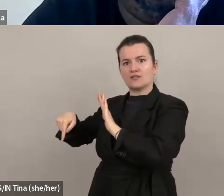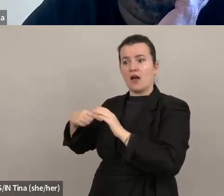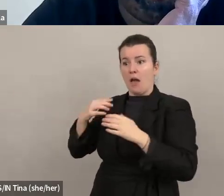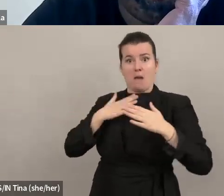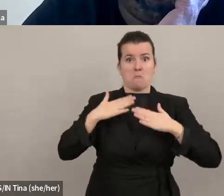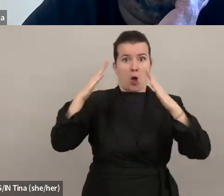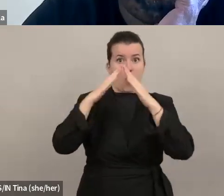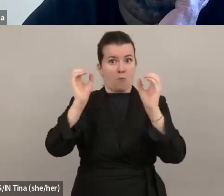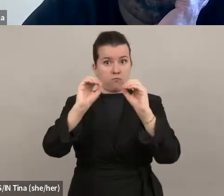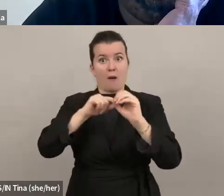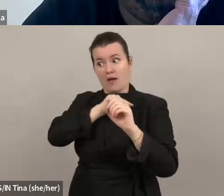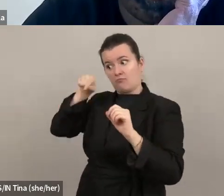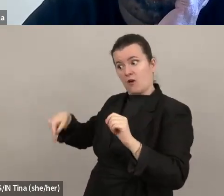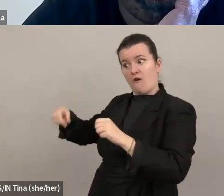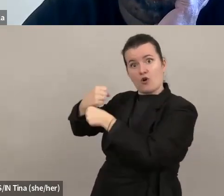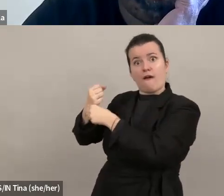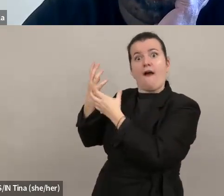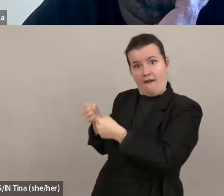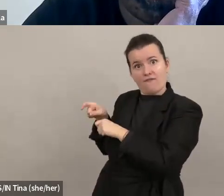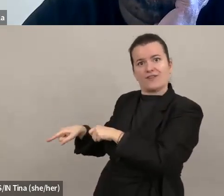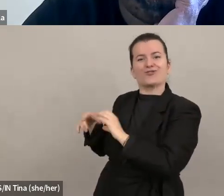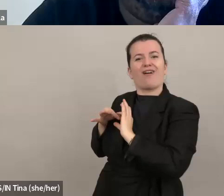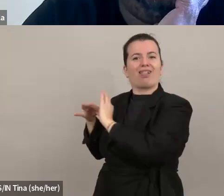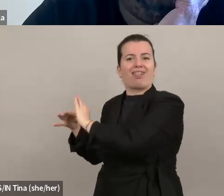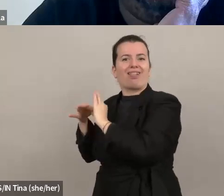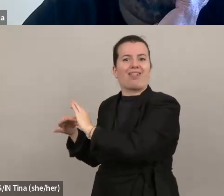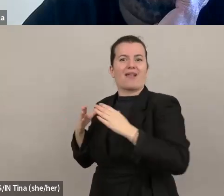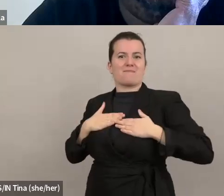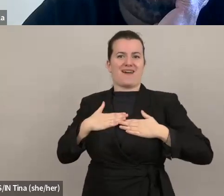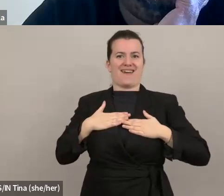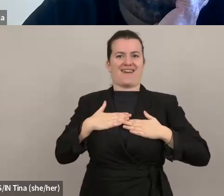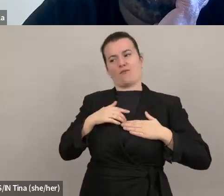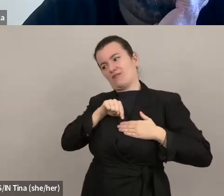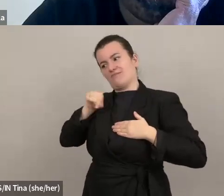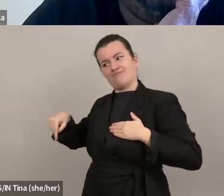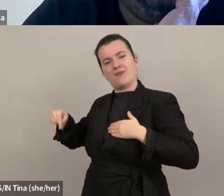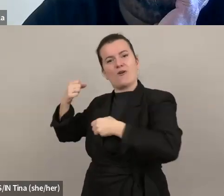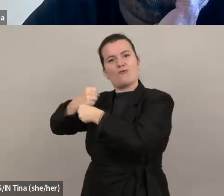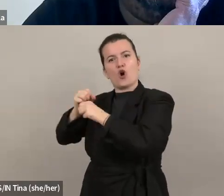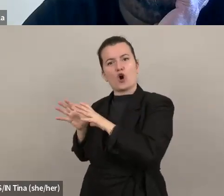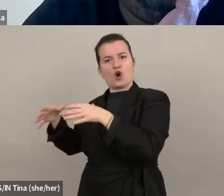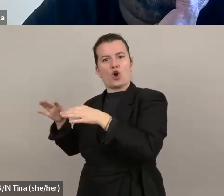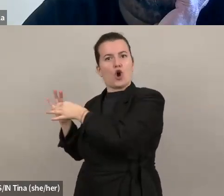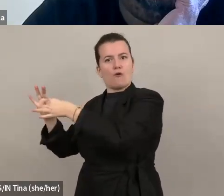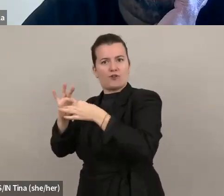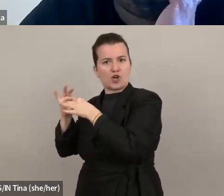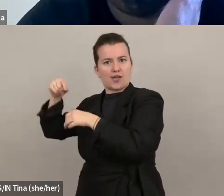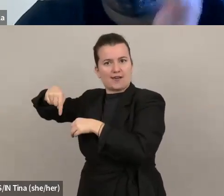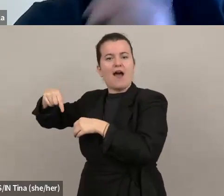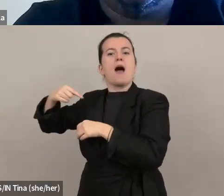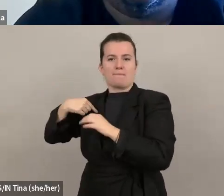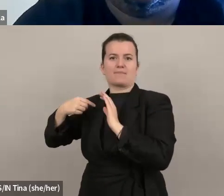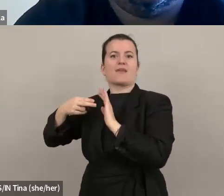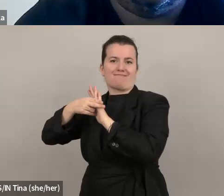in the rural countryside, co-working is only part of a bigger issue, of a bigger setting, of a bigger